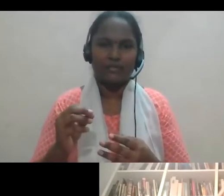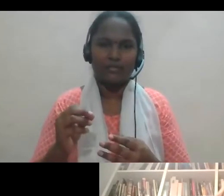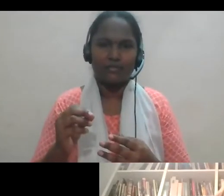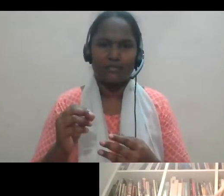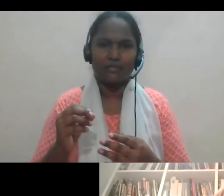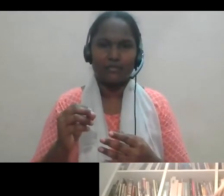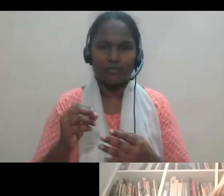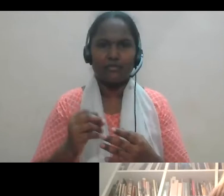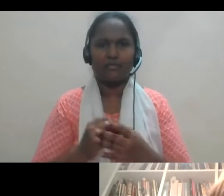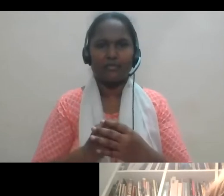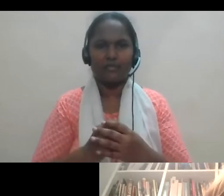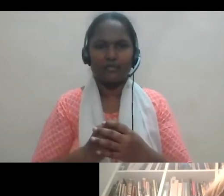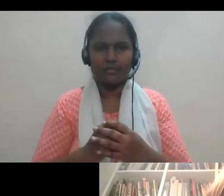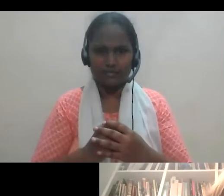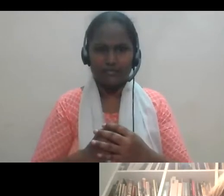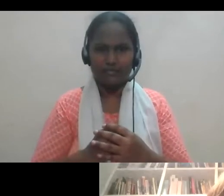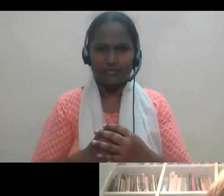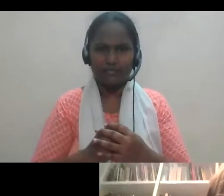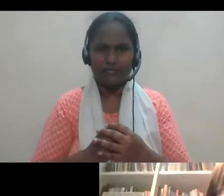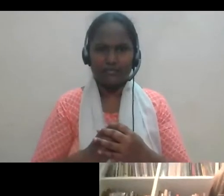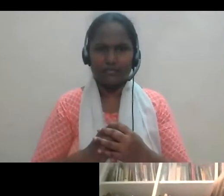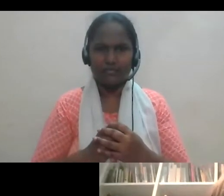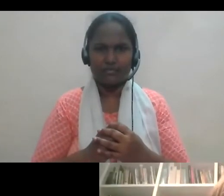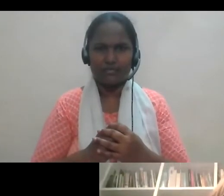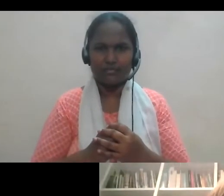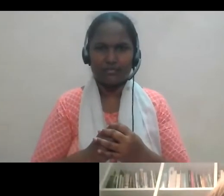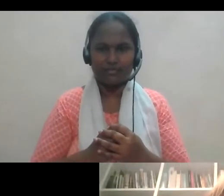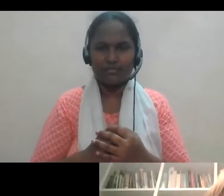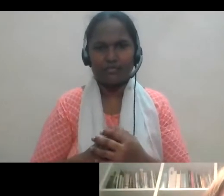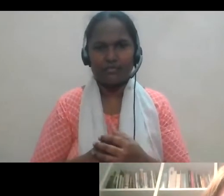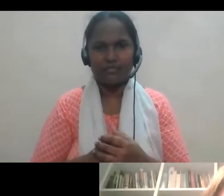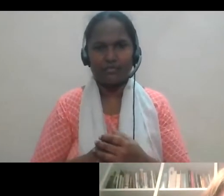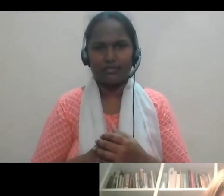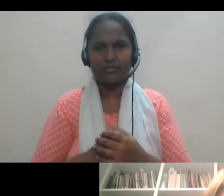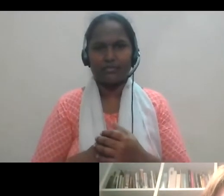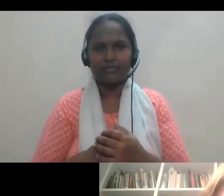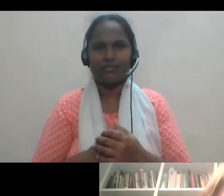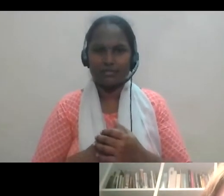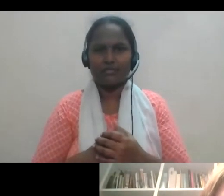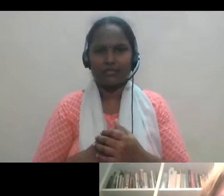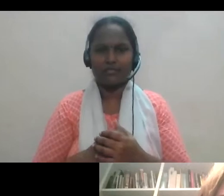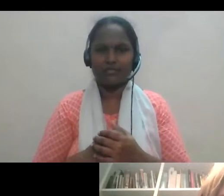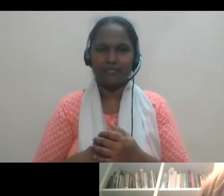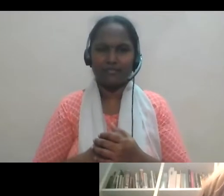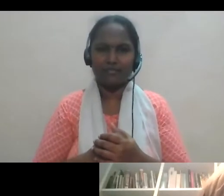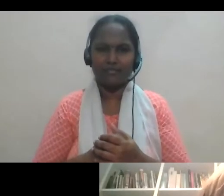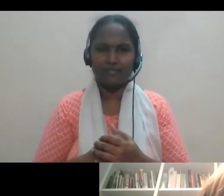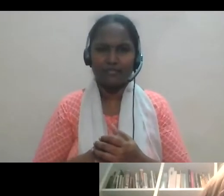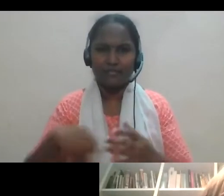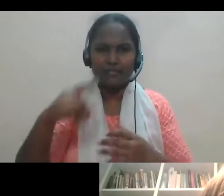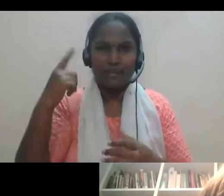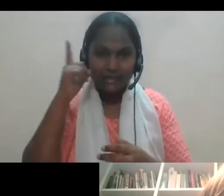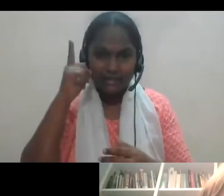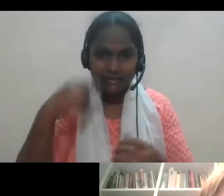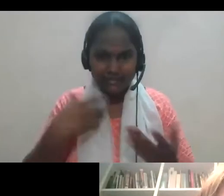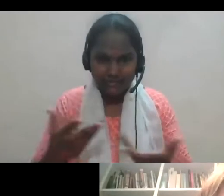Victoria, you need to look more into the mic, closer to the mic. Oh, okay. Do you listen to